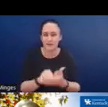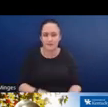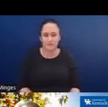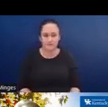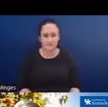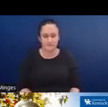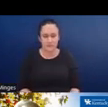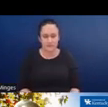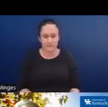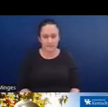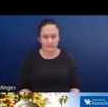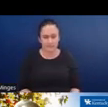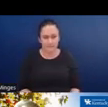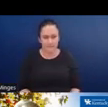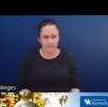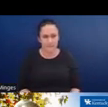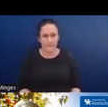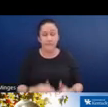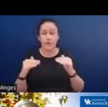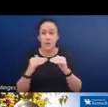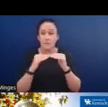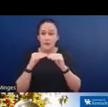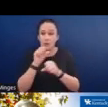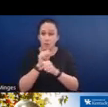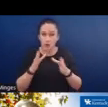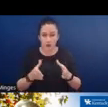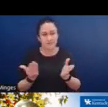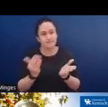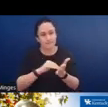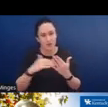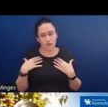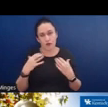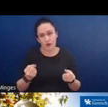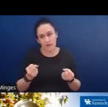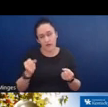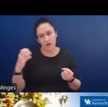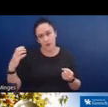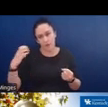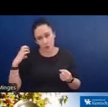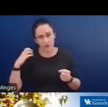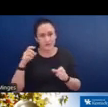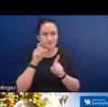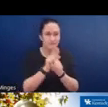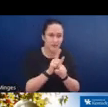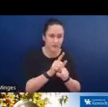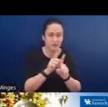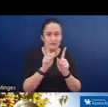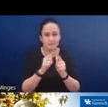And so peer workers, again, recovery coaches, mentors, the